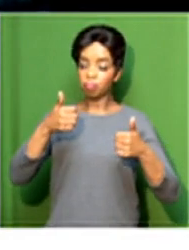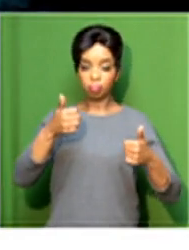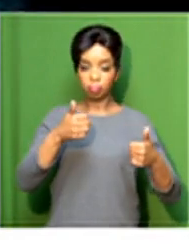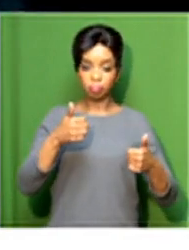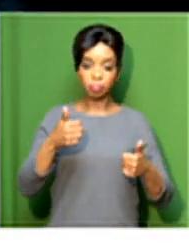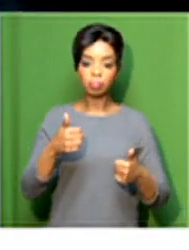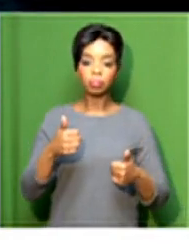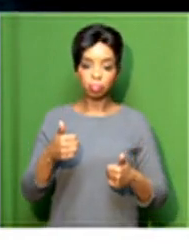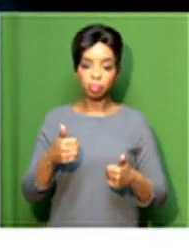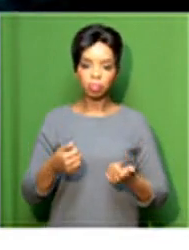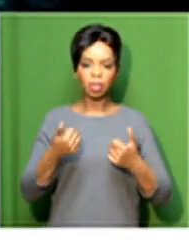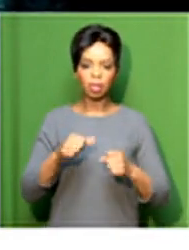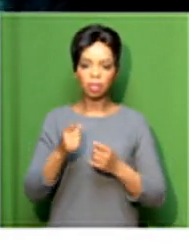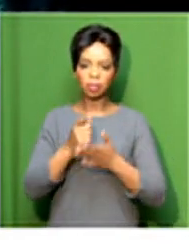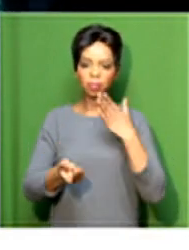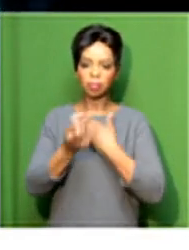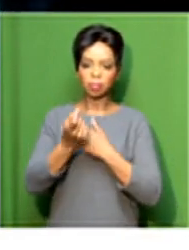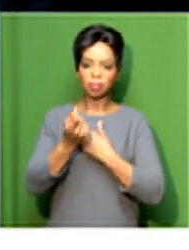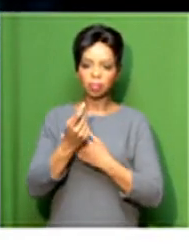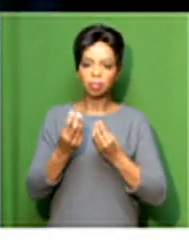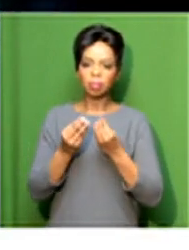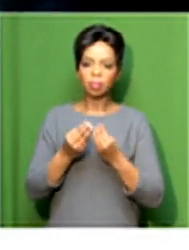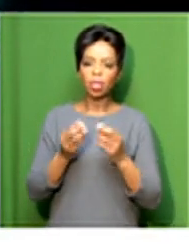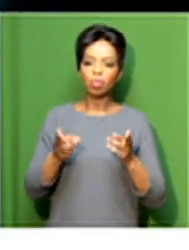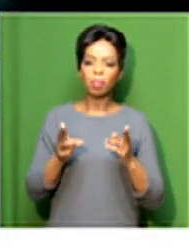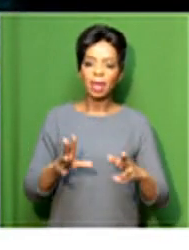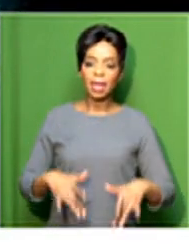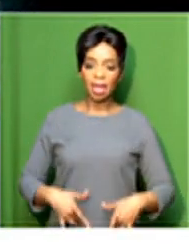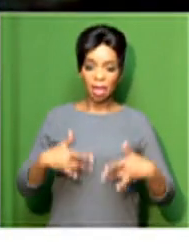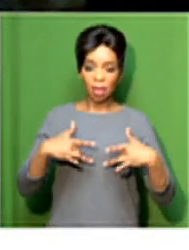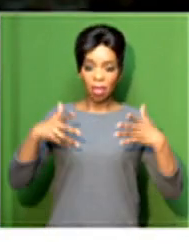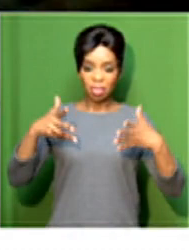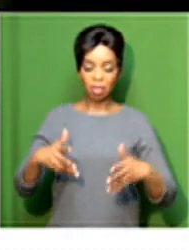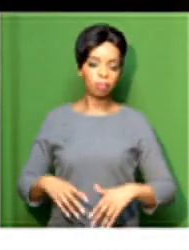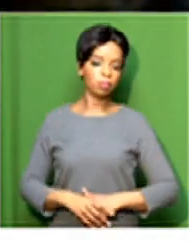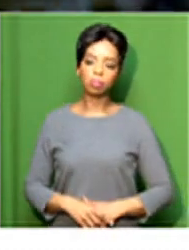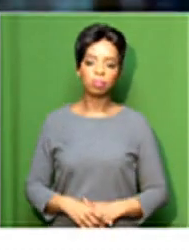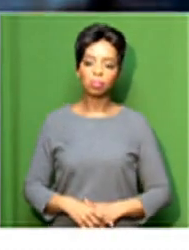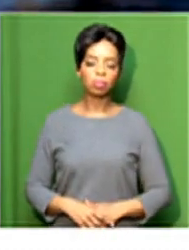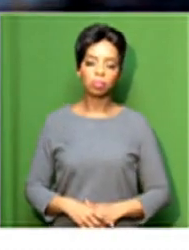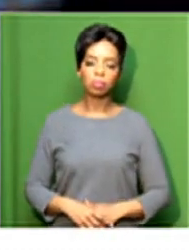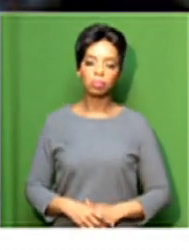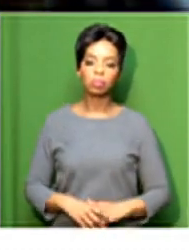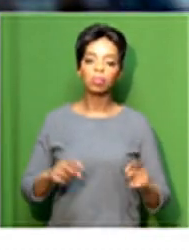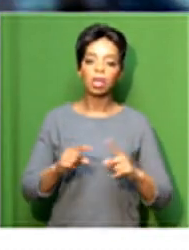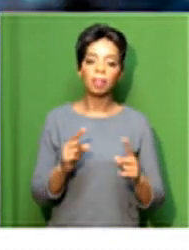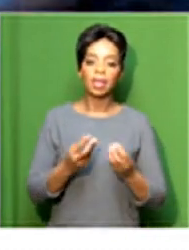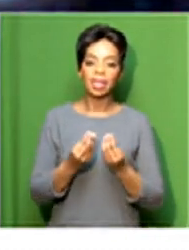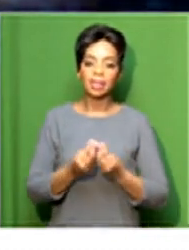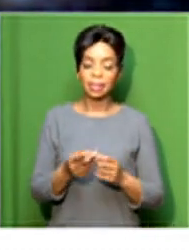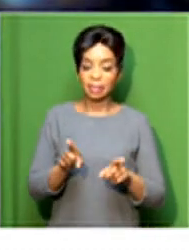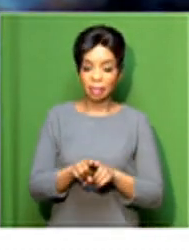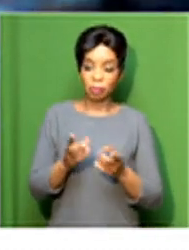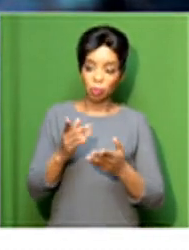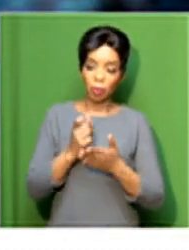of urchins that didn't normally live in that area moved in, and they just devoured the entire kelp forest. And similar things have happened on the coast